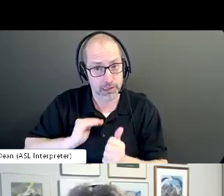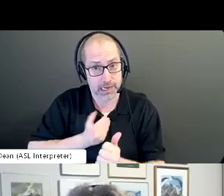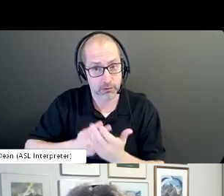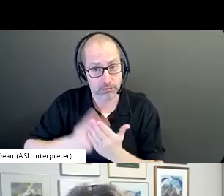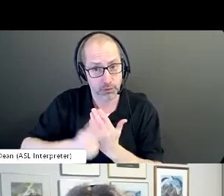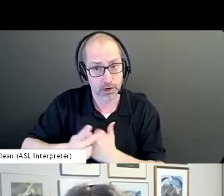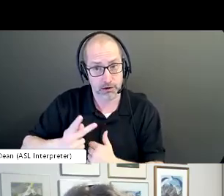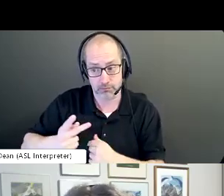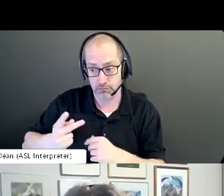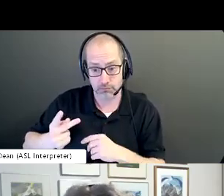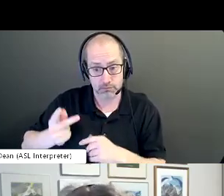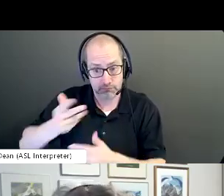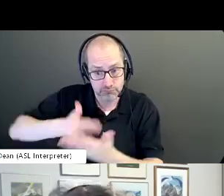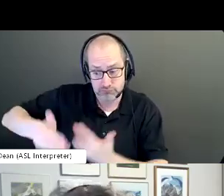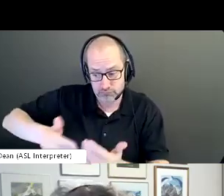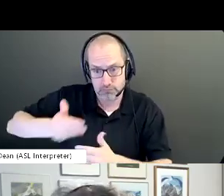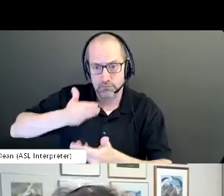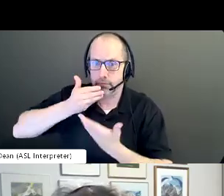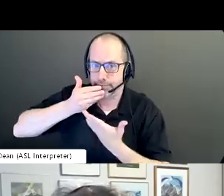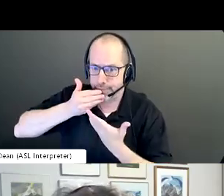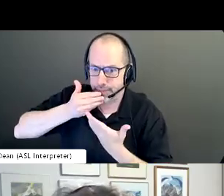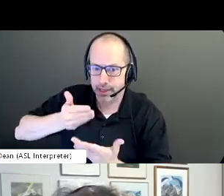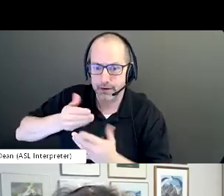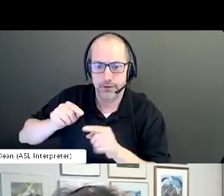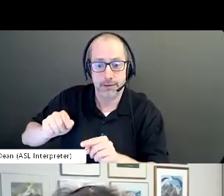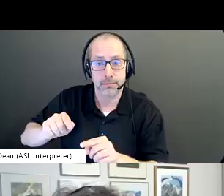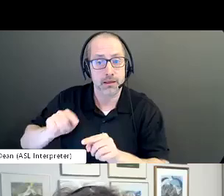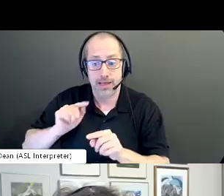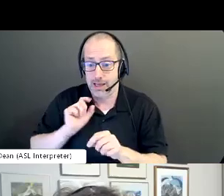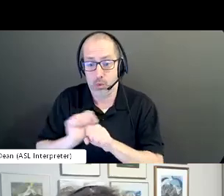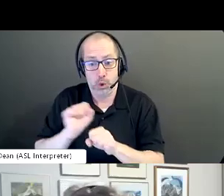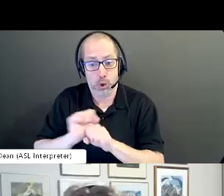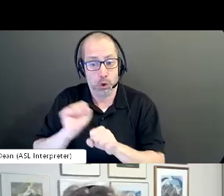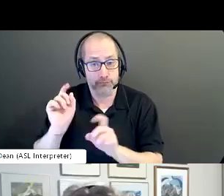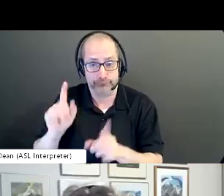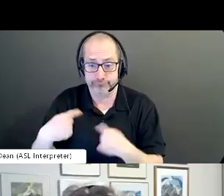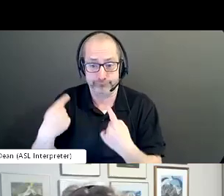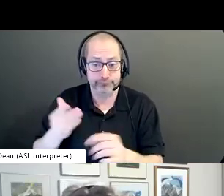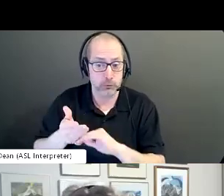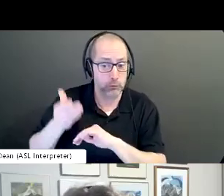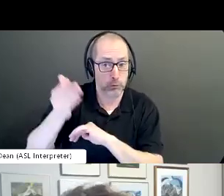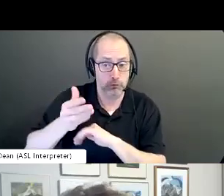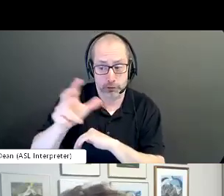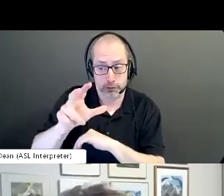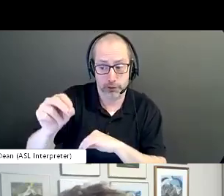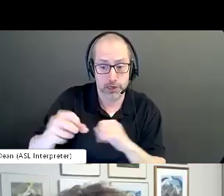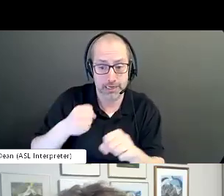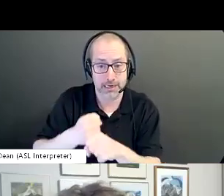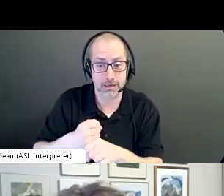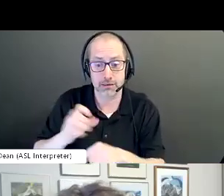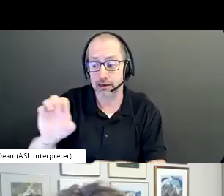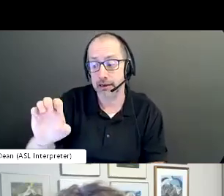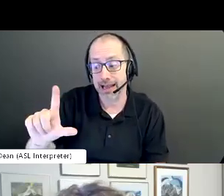We have been doing this work for the last 30 years, and Elliot, who's going to speak next,